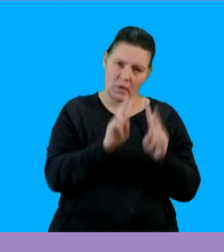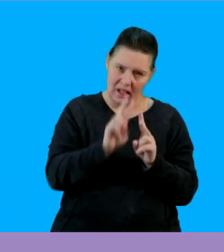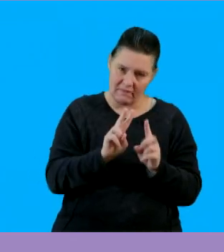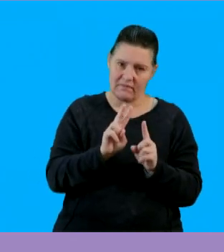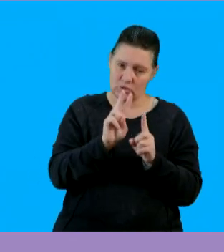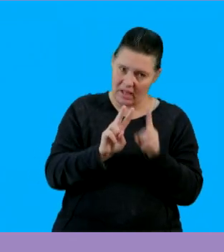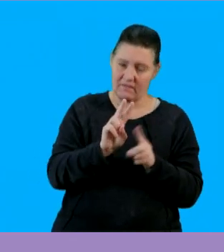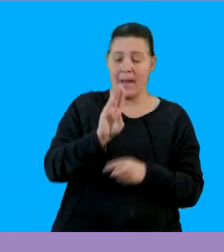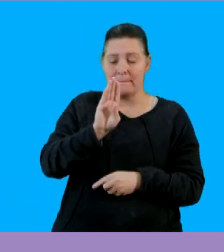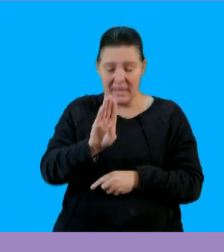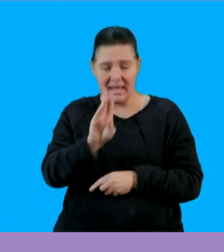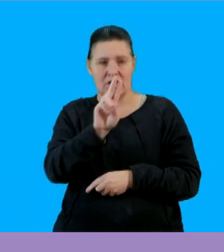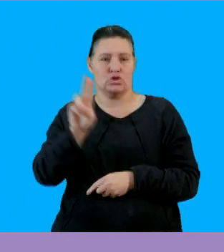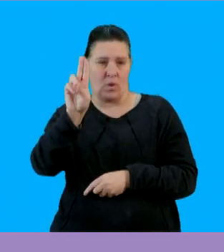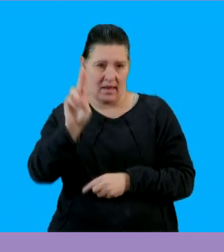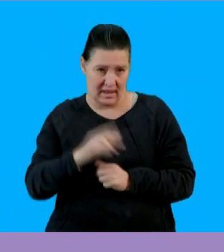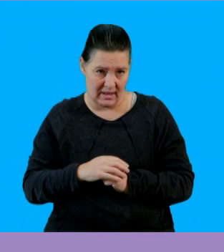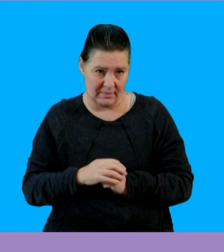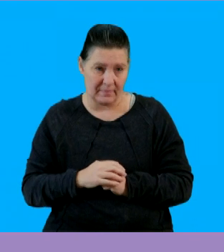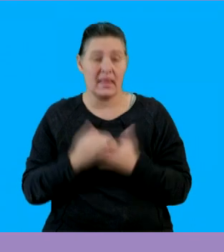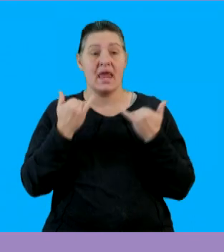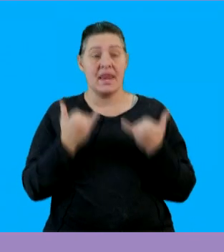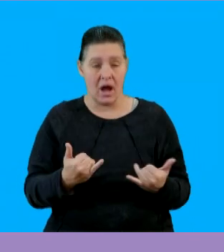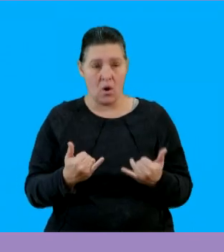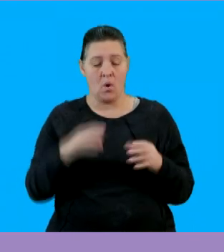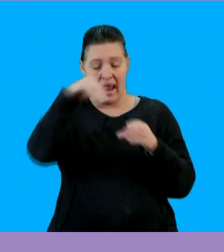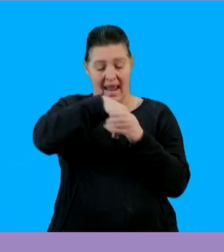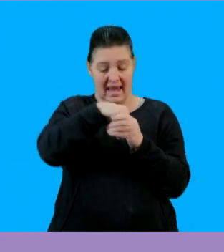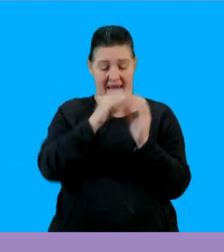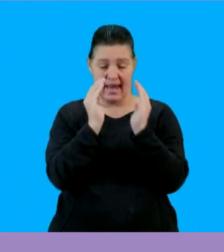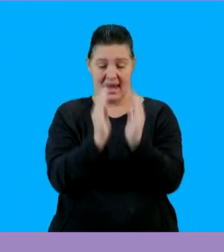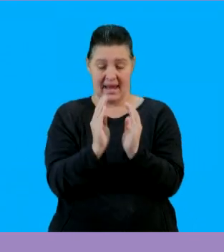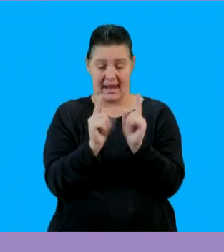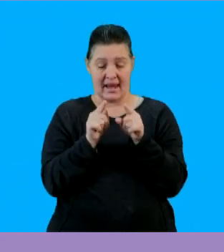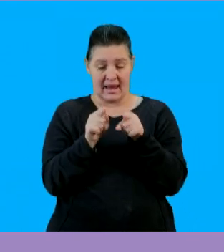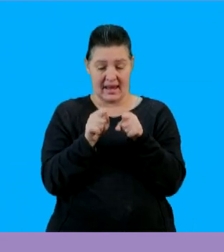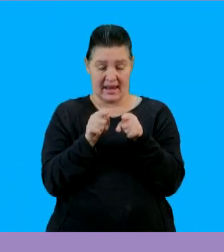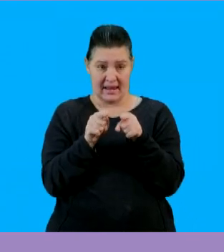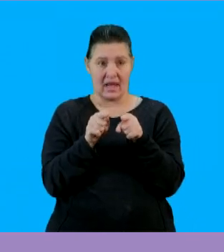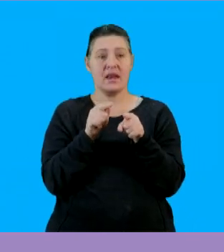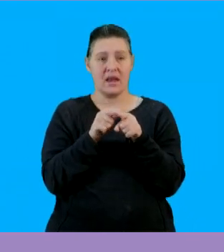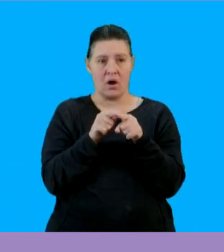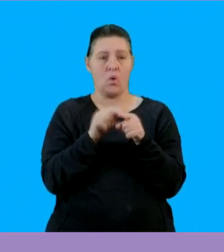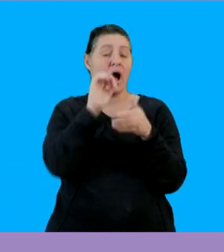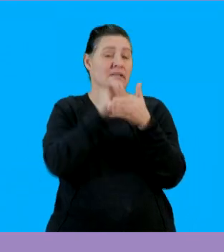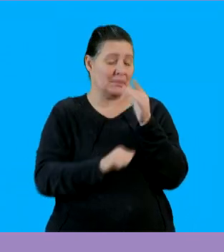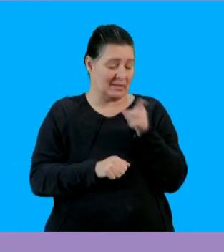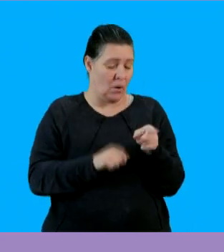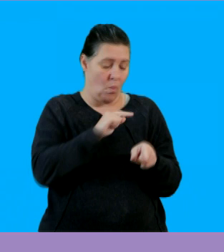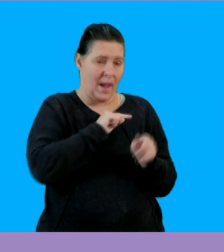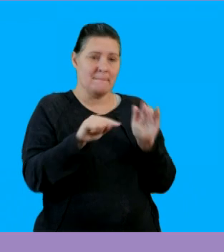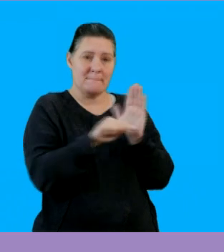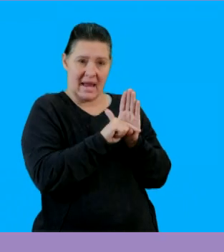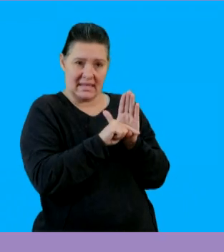that way since we are multiplying with a constant. Then we are going to multiply the inner ones, which is now, and we are subtracting because of